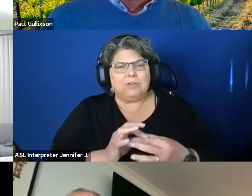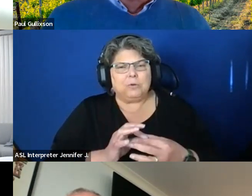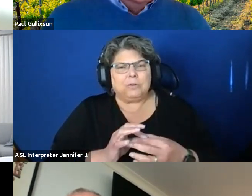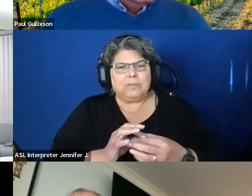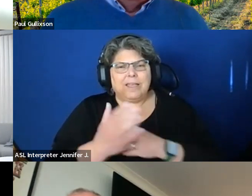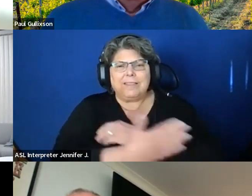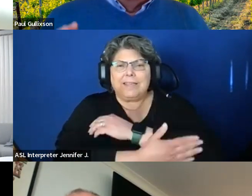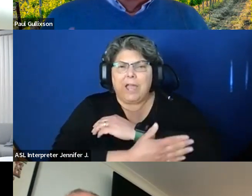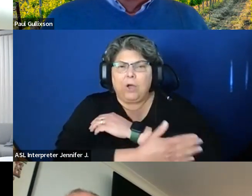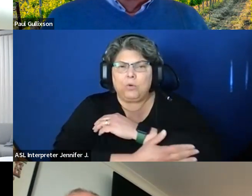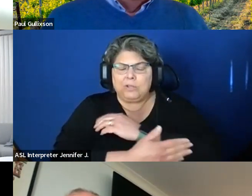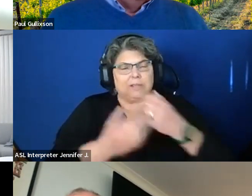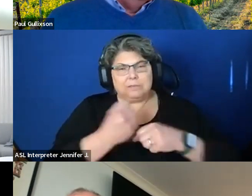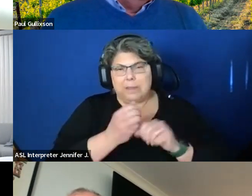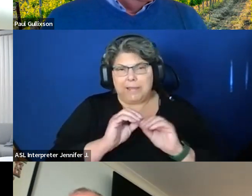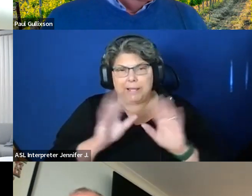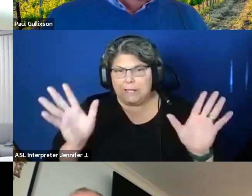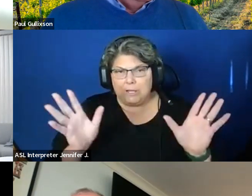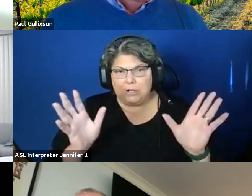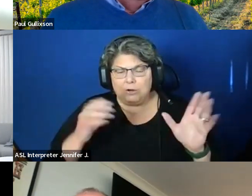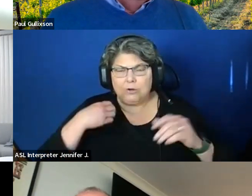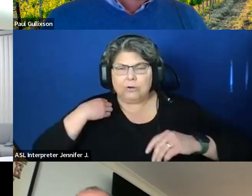county has made clear that this is